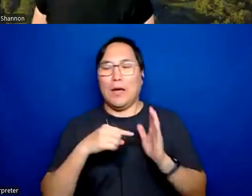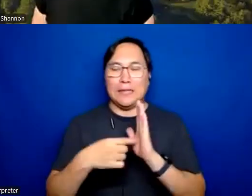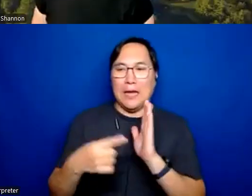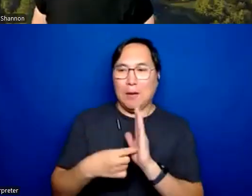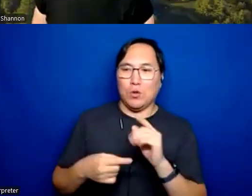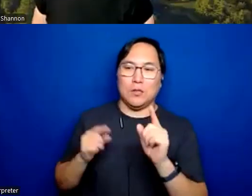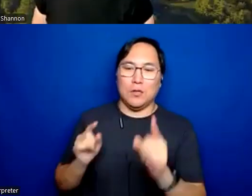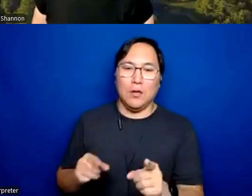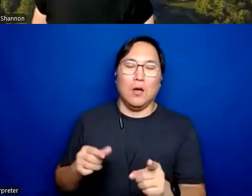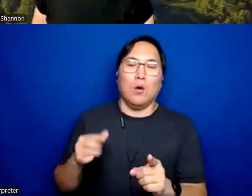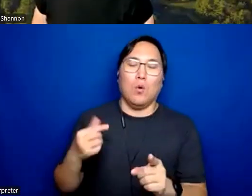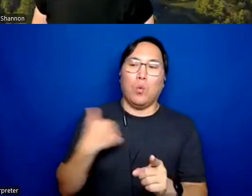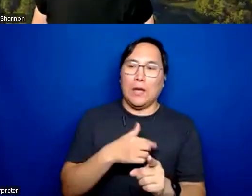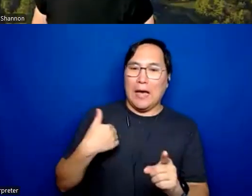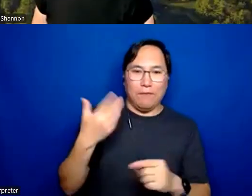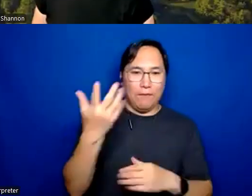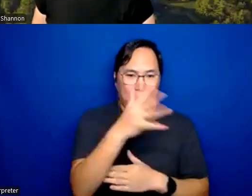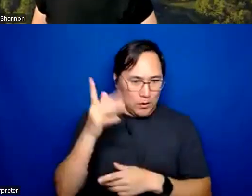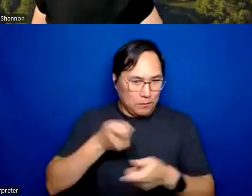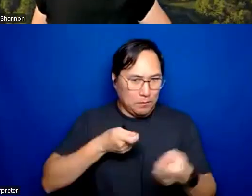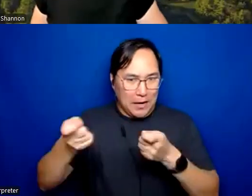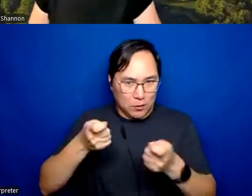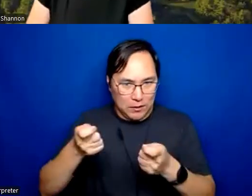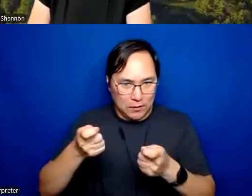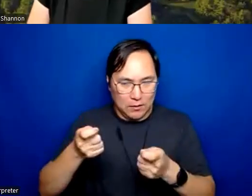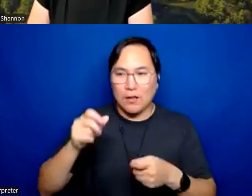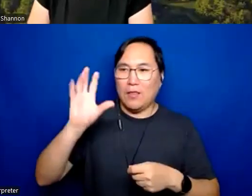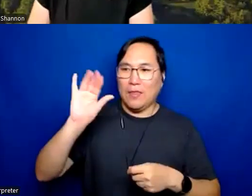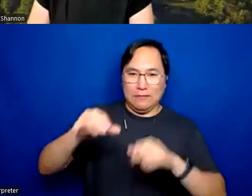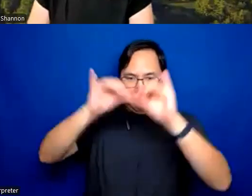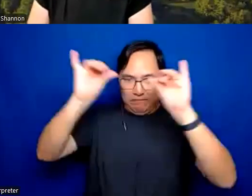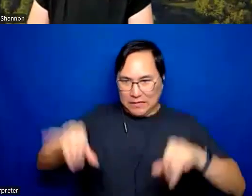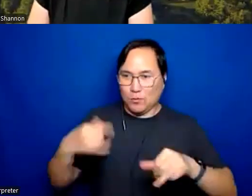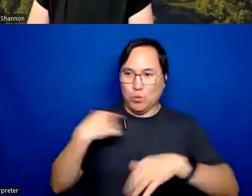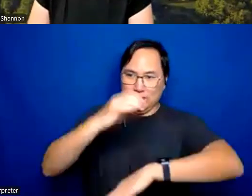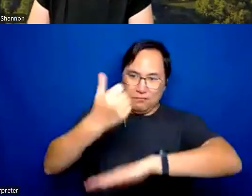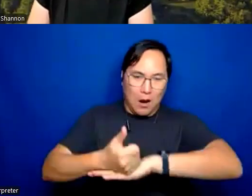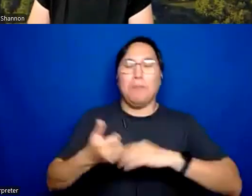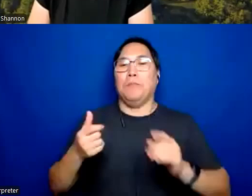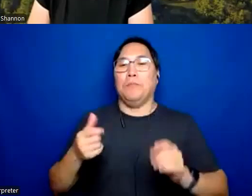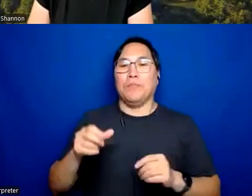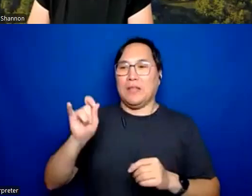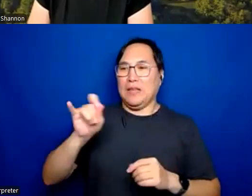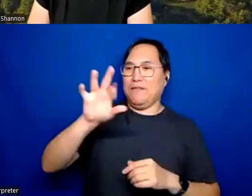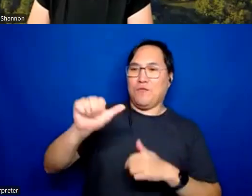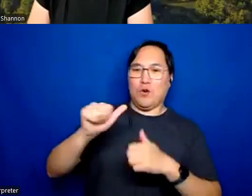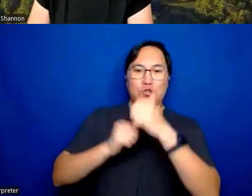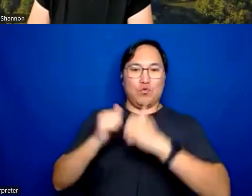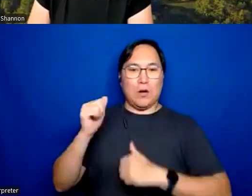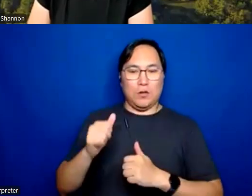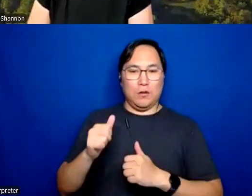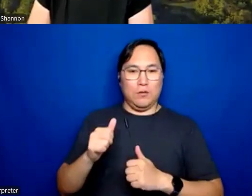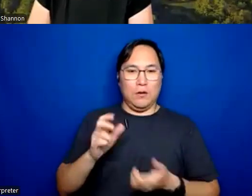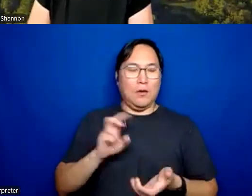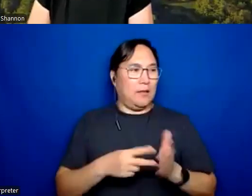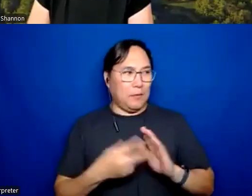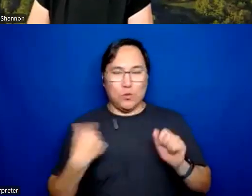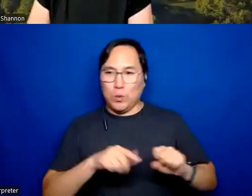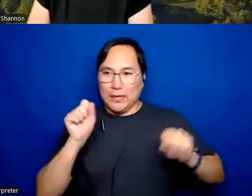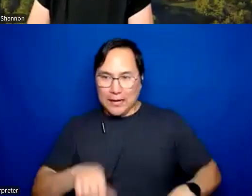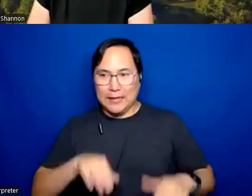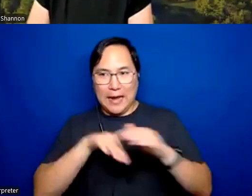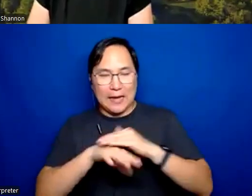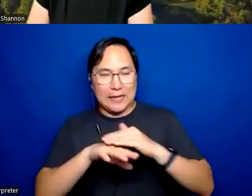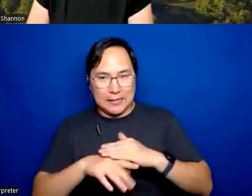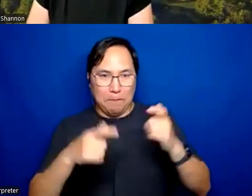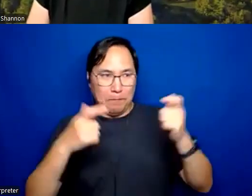Our forest management infrastructure that lends itself very well to access into these big woods